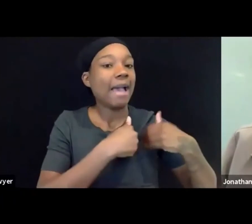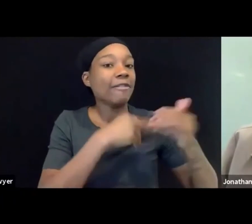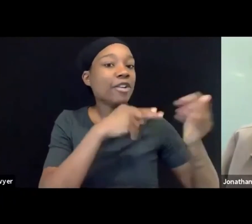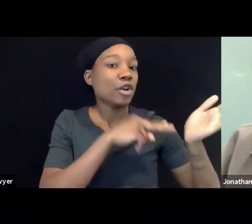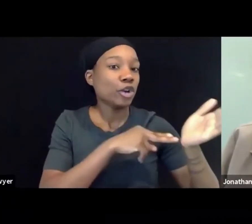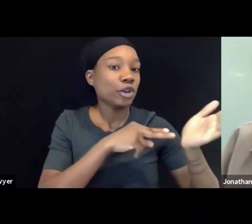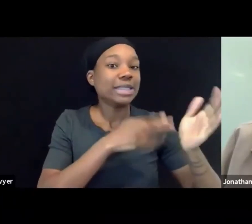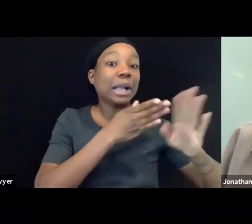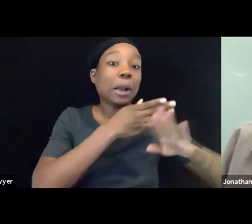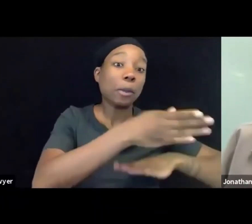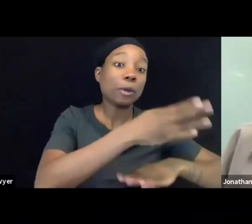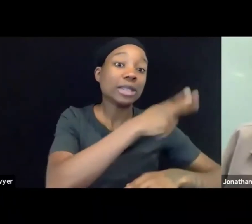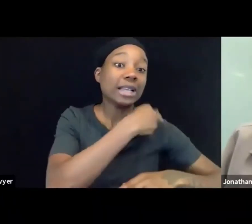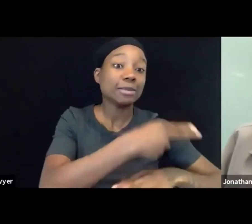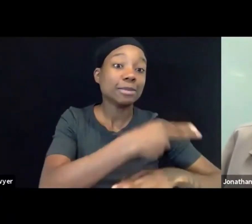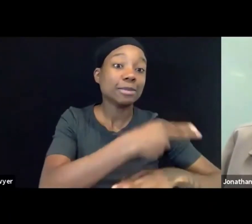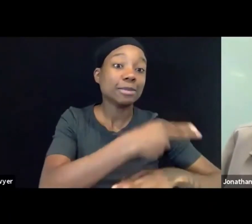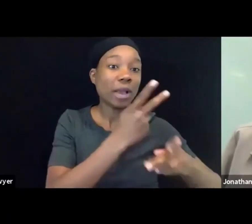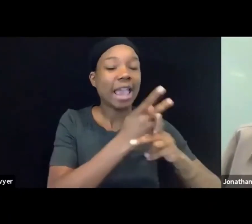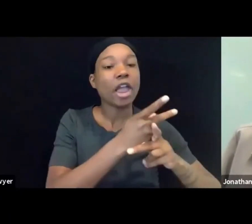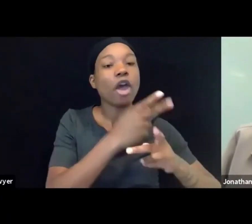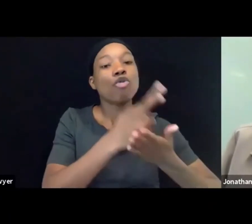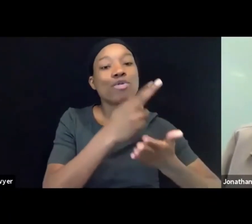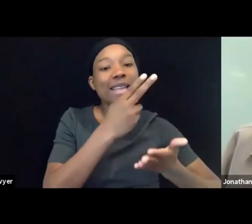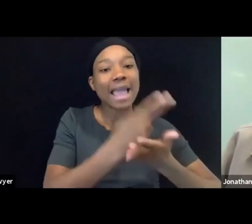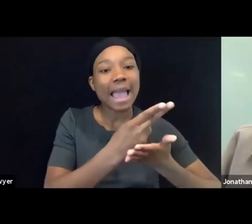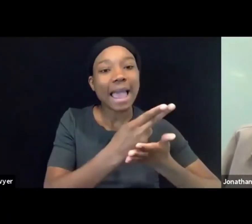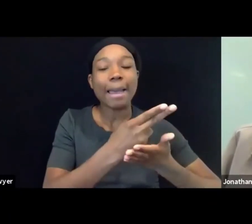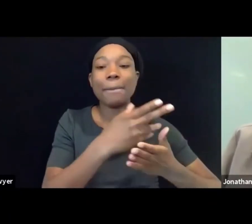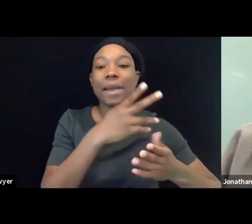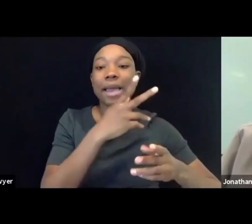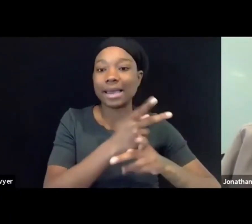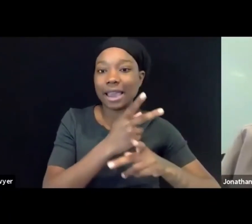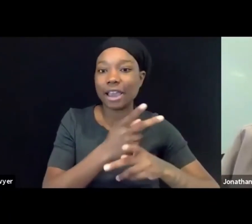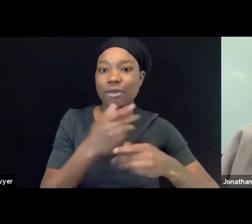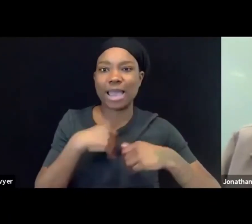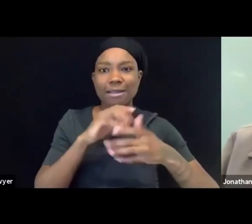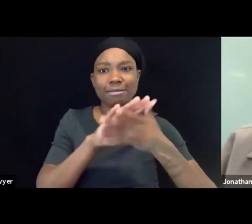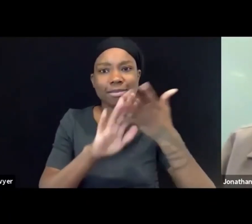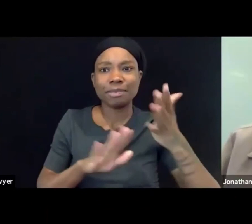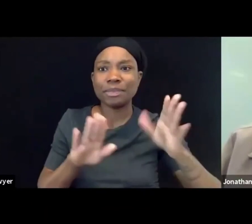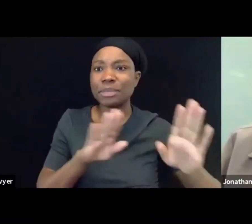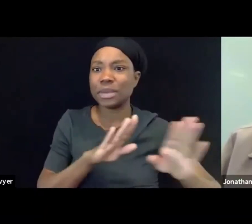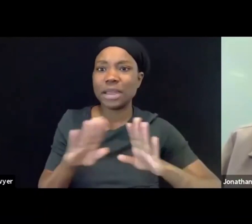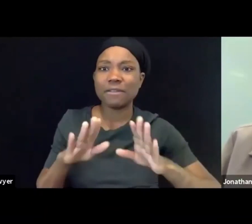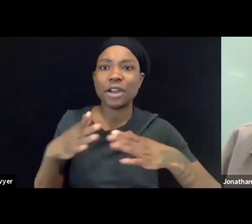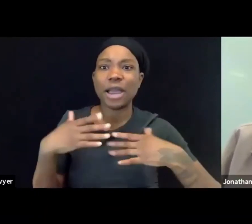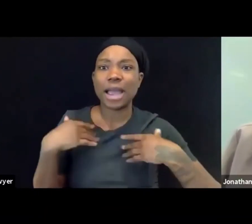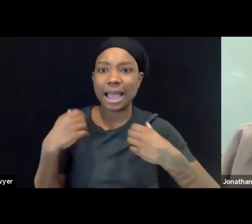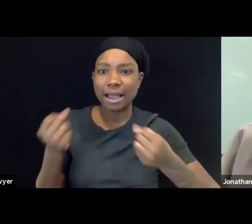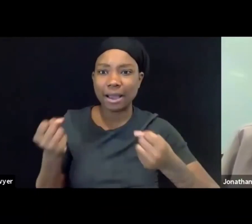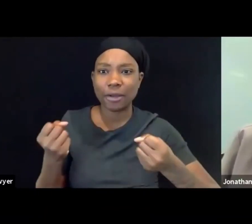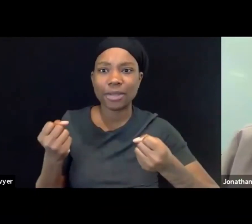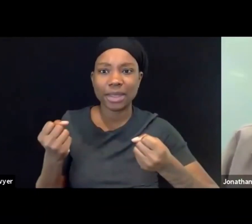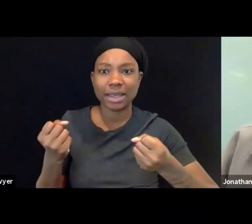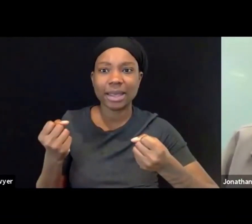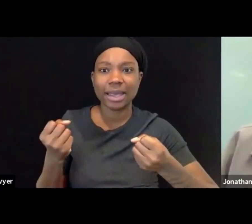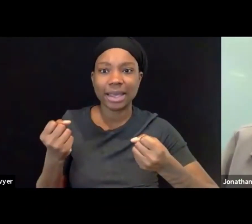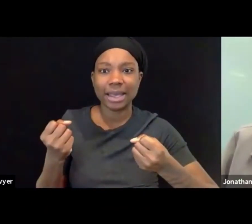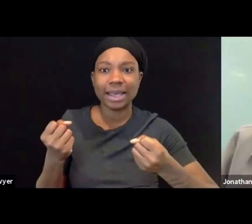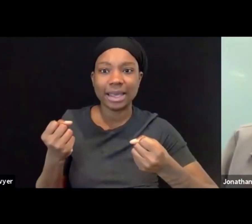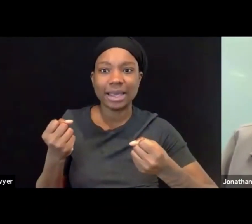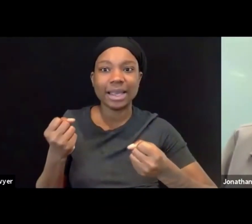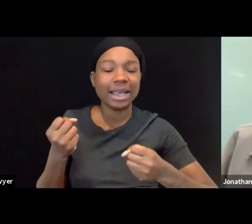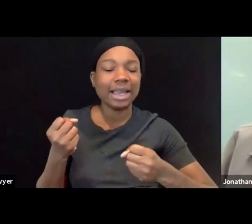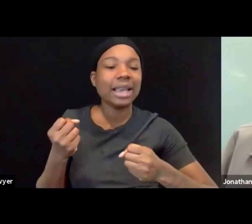rehabilitative care. There's the whole panoply of behavioral health systems and of human services systems, and the community